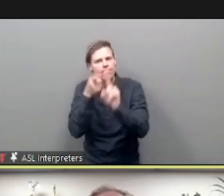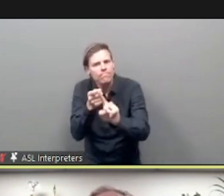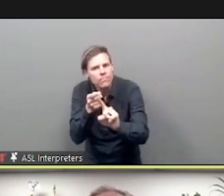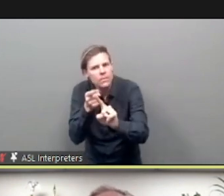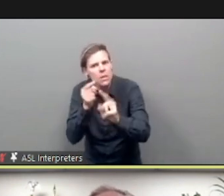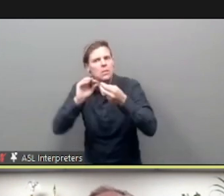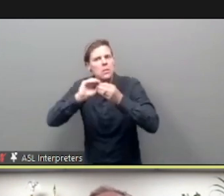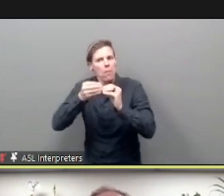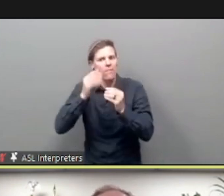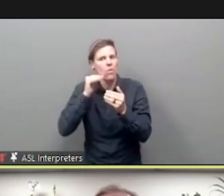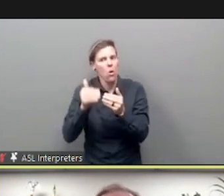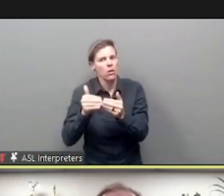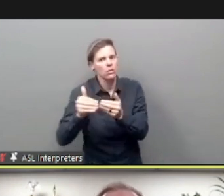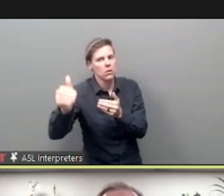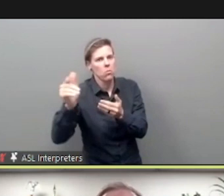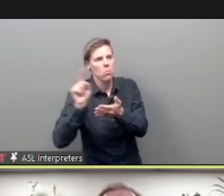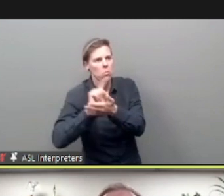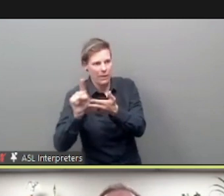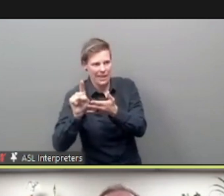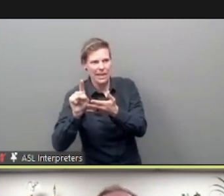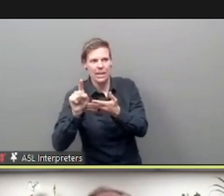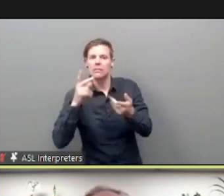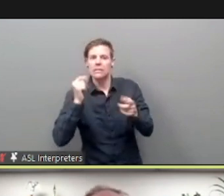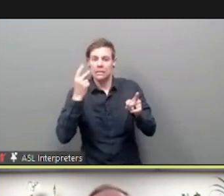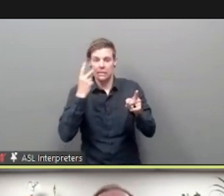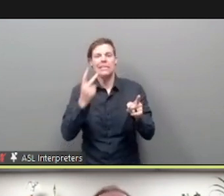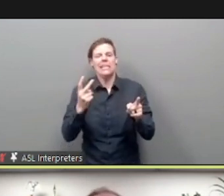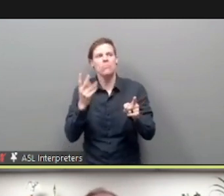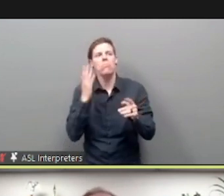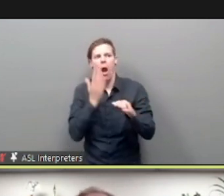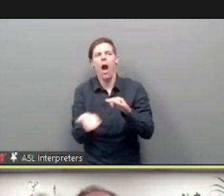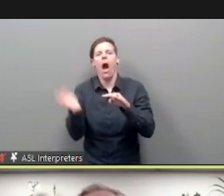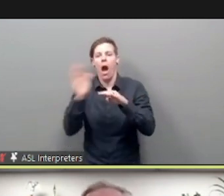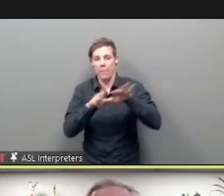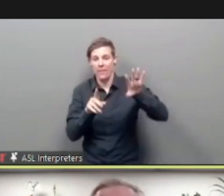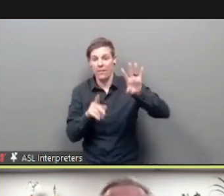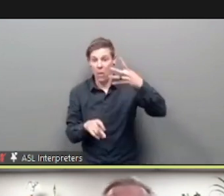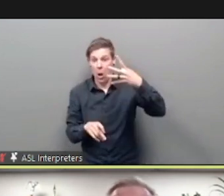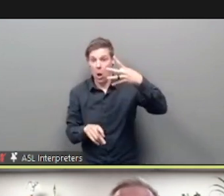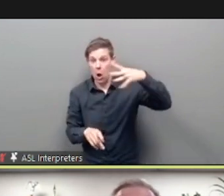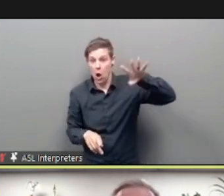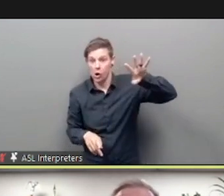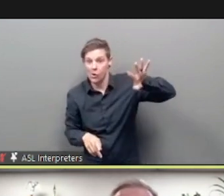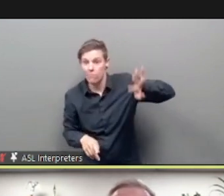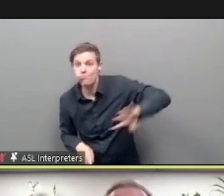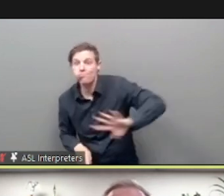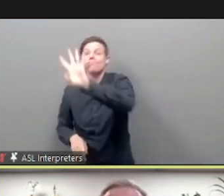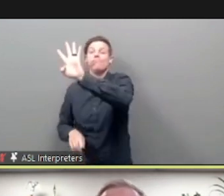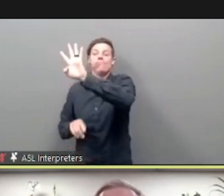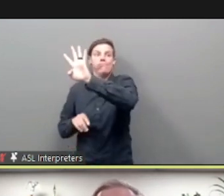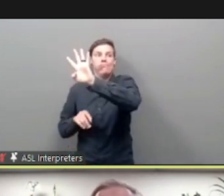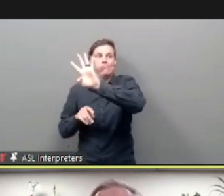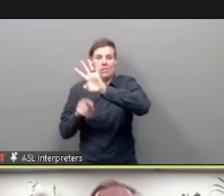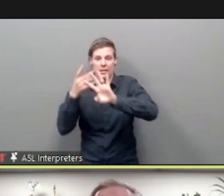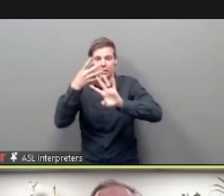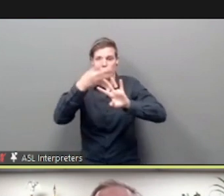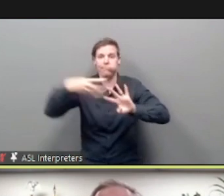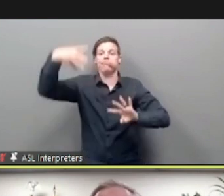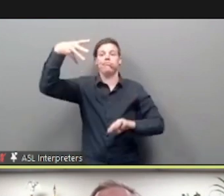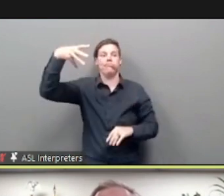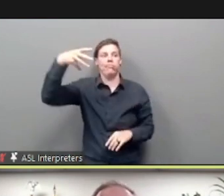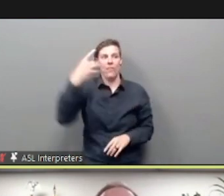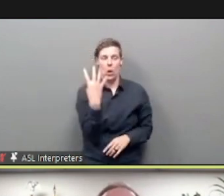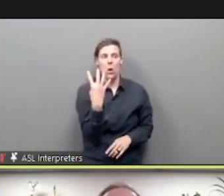an uptick. What we normally see, and you can see it on this graph actually, I was going to is staff cases go